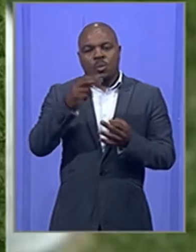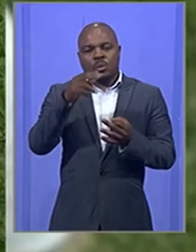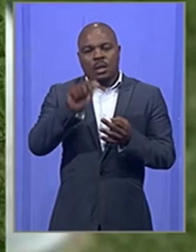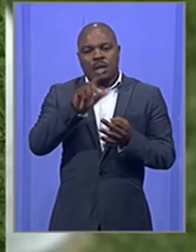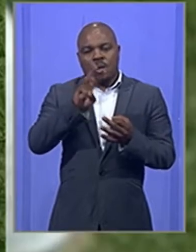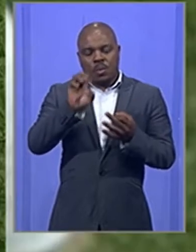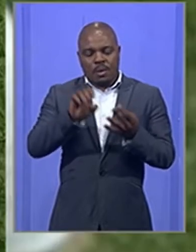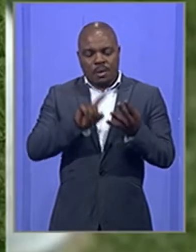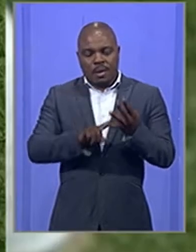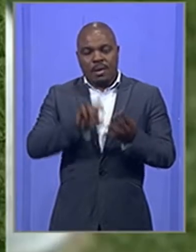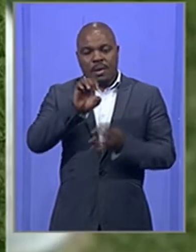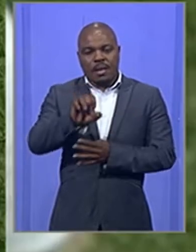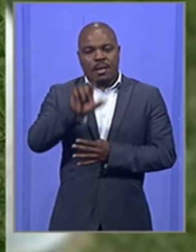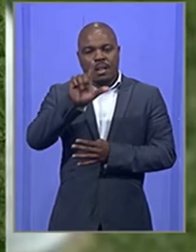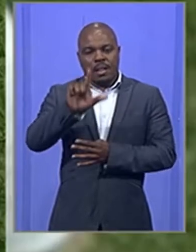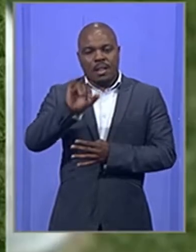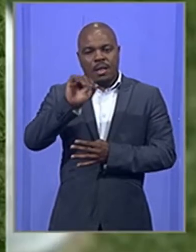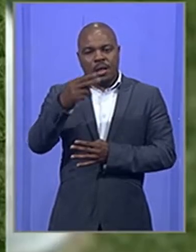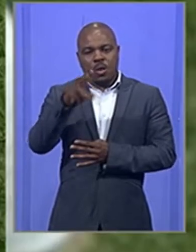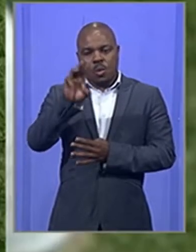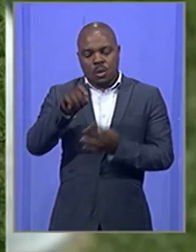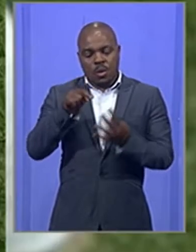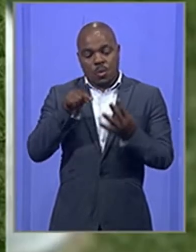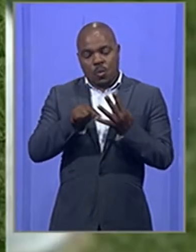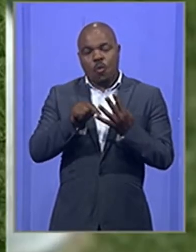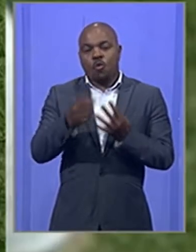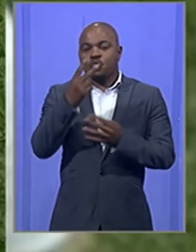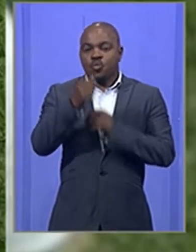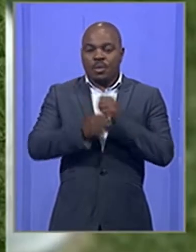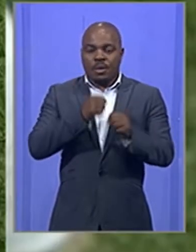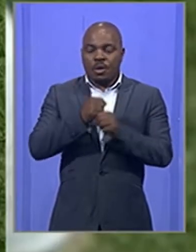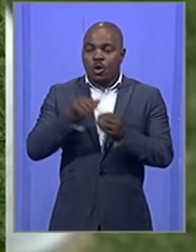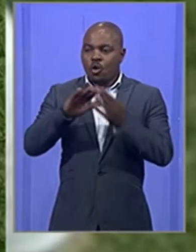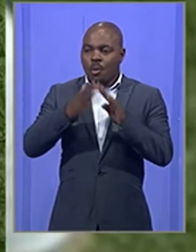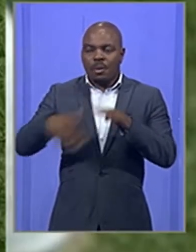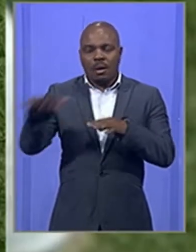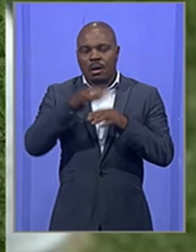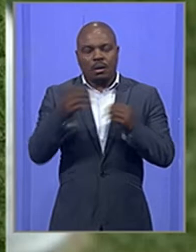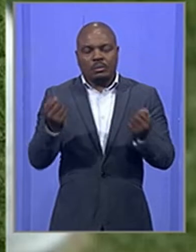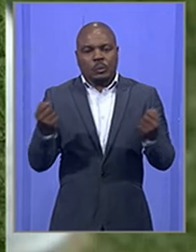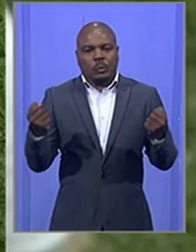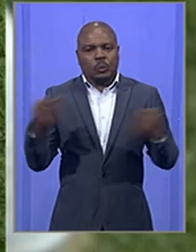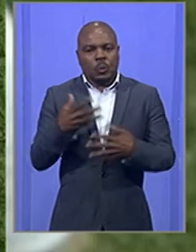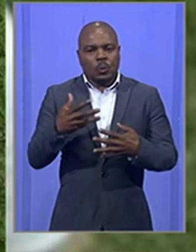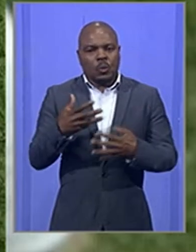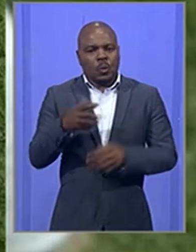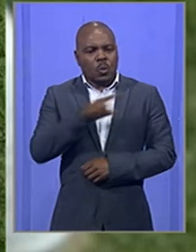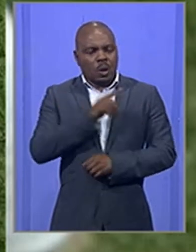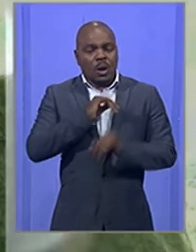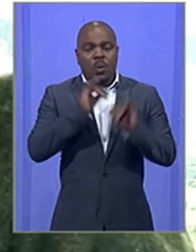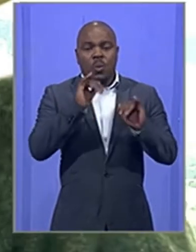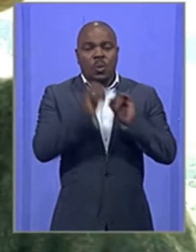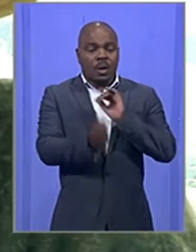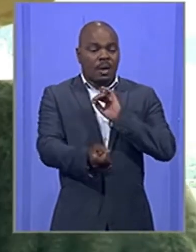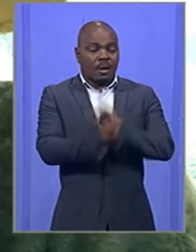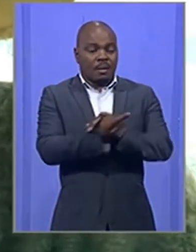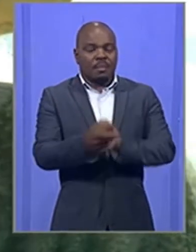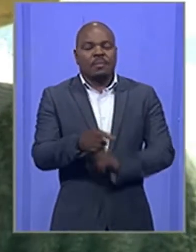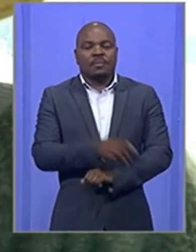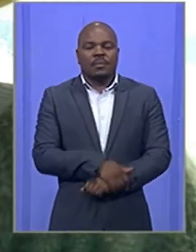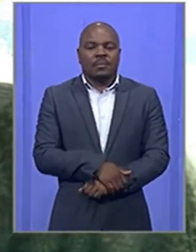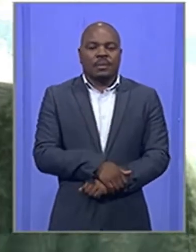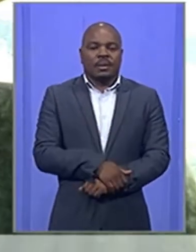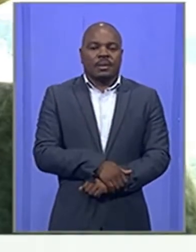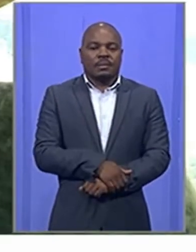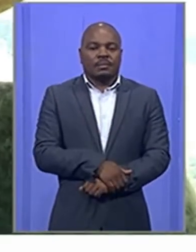le elihle wa mengwaga e mebedi. Motse ka moka o eme ka dinao morago ga tiragalo ye ya sehlogo. Kunzima ukuyibeka